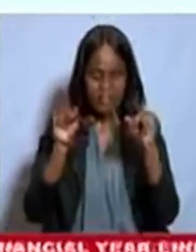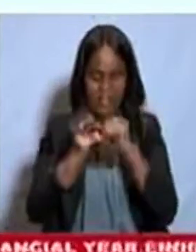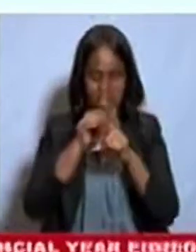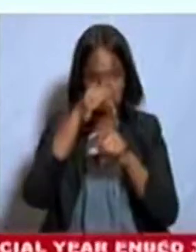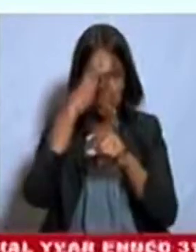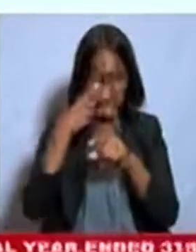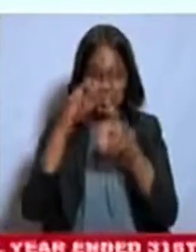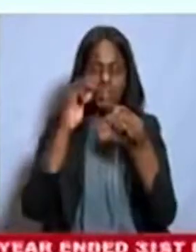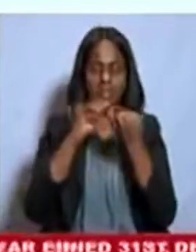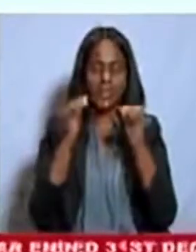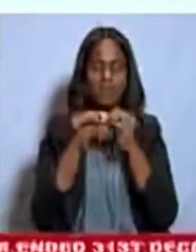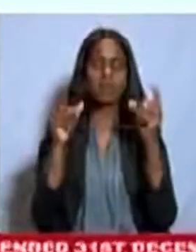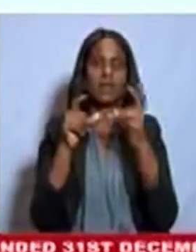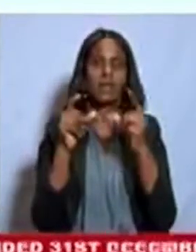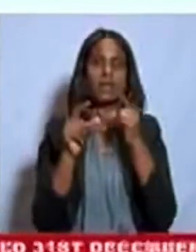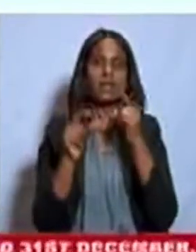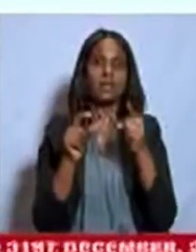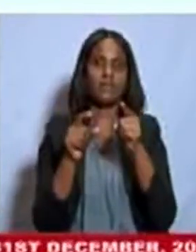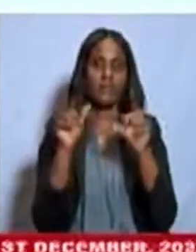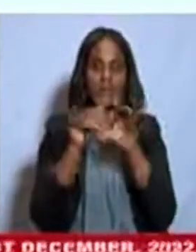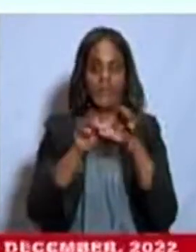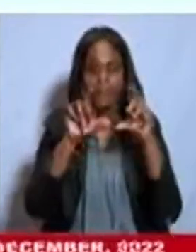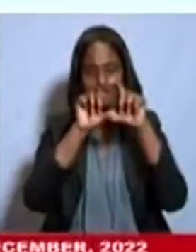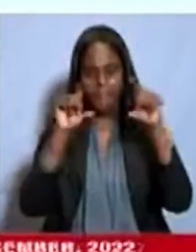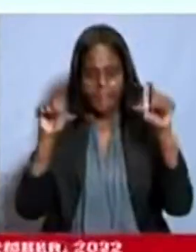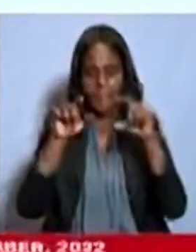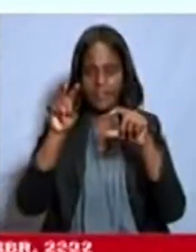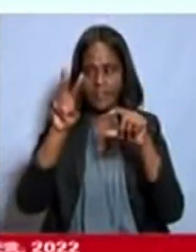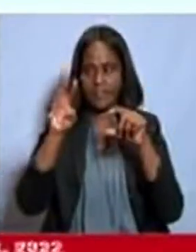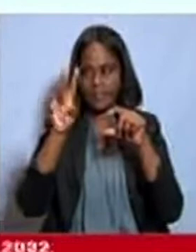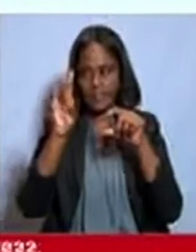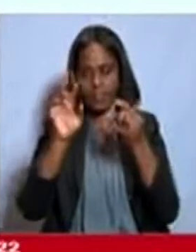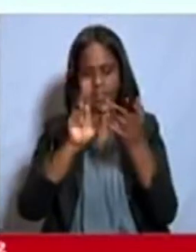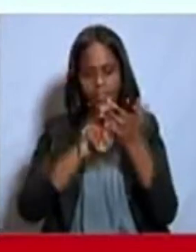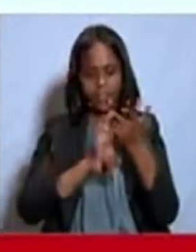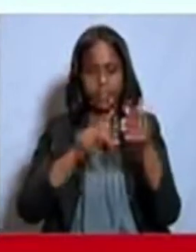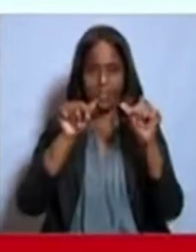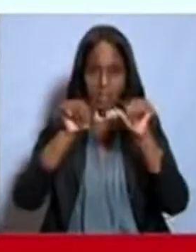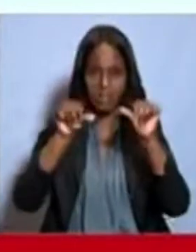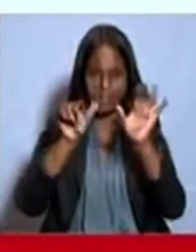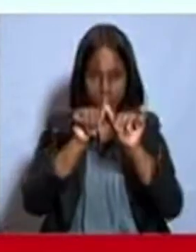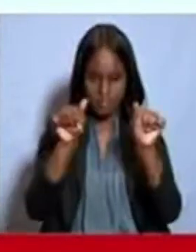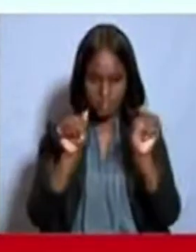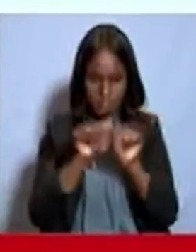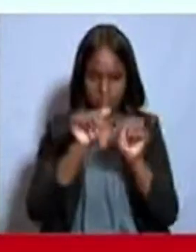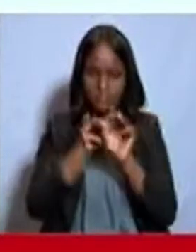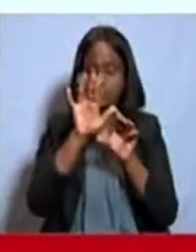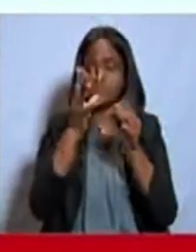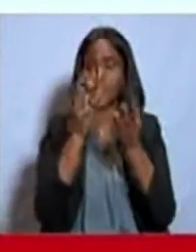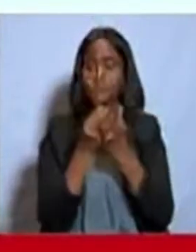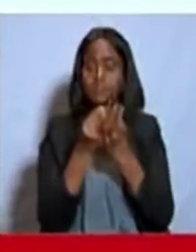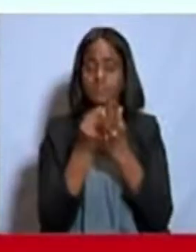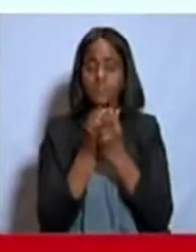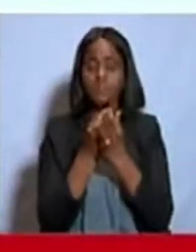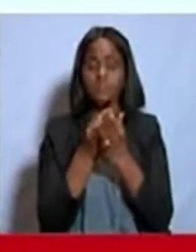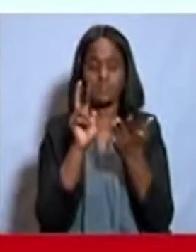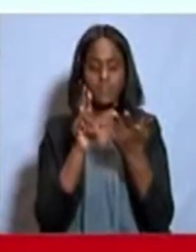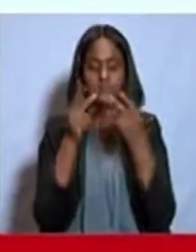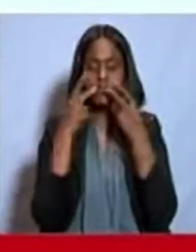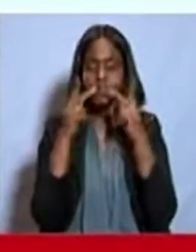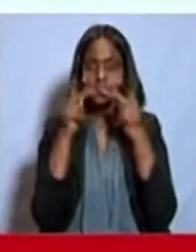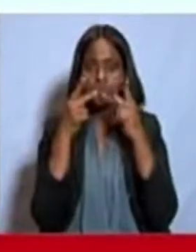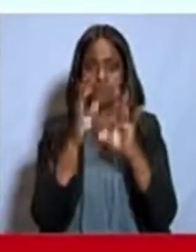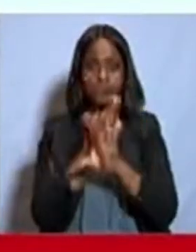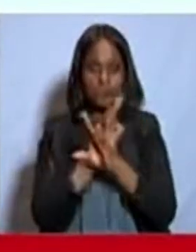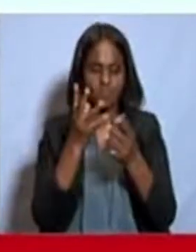registration card numbers. In paragraph 27 of the report of the Auditor General on the accounts of the Republic